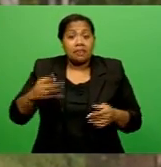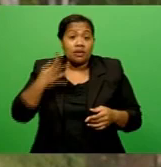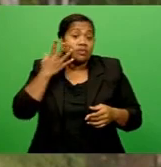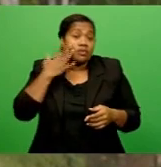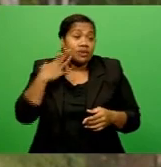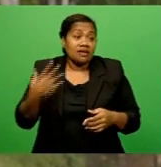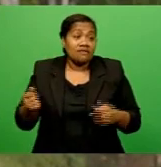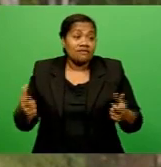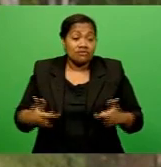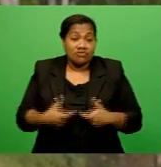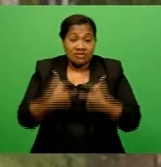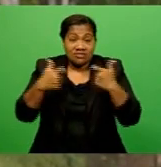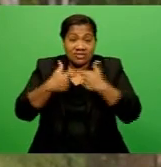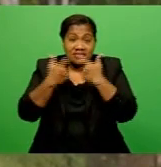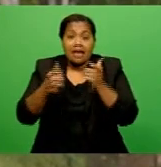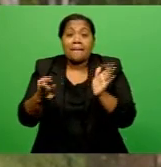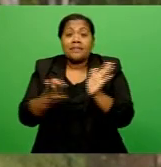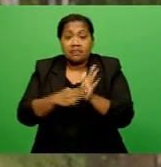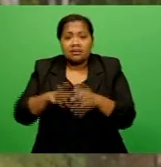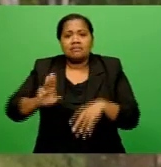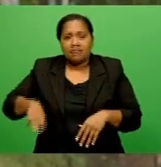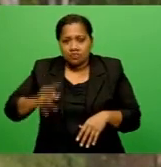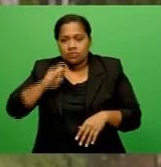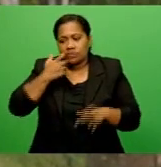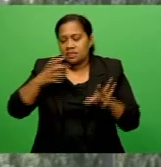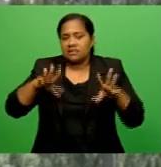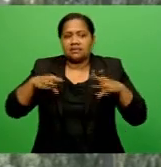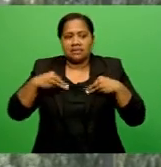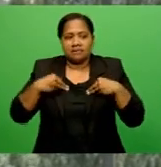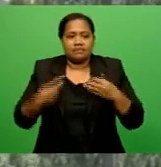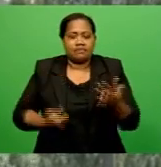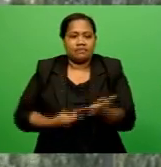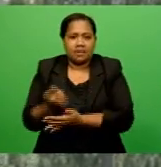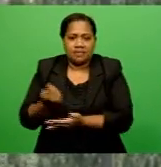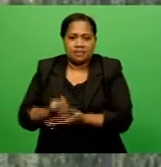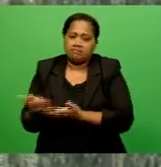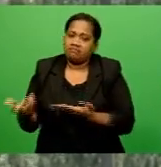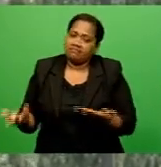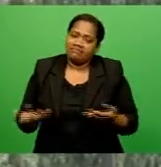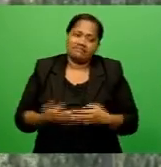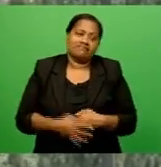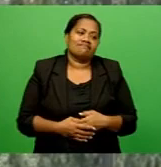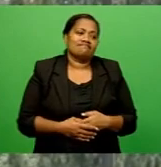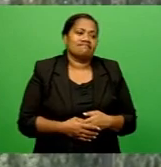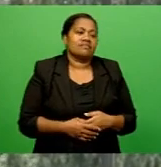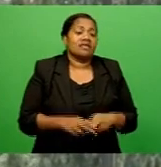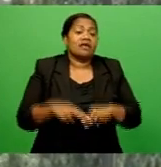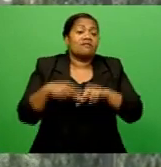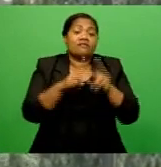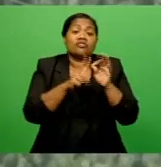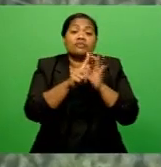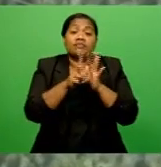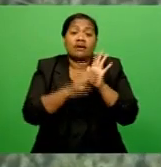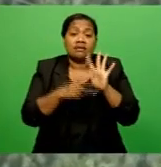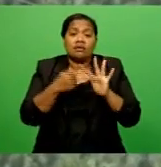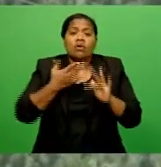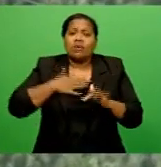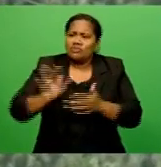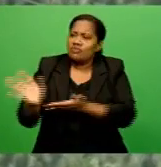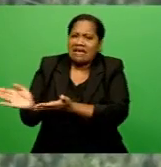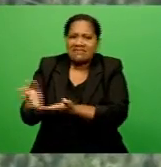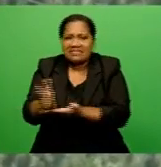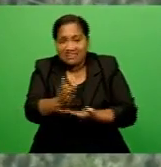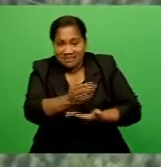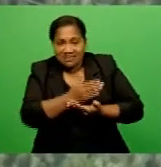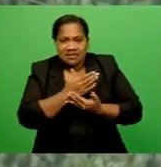challenges, Matangali members will accept those payments. Fiji Pine has been wanting to harvest the overplanted area